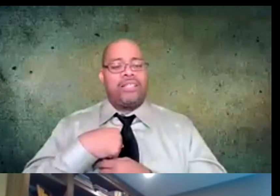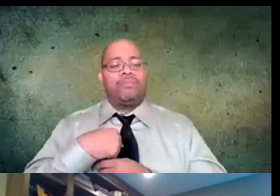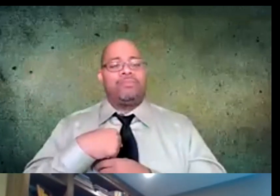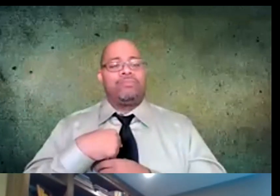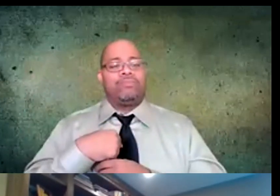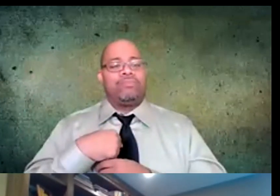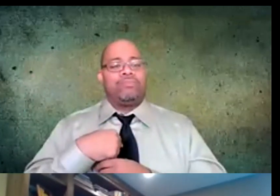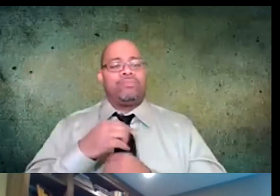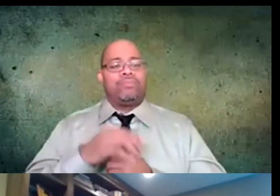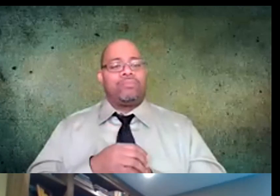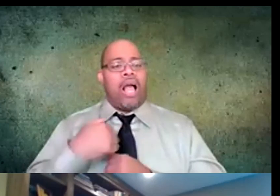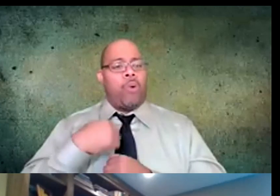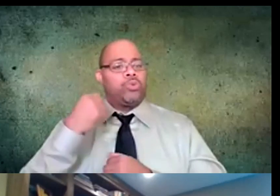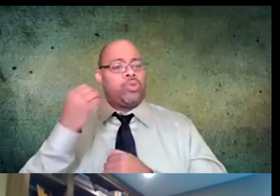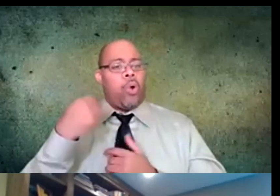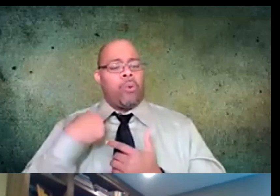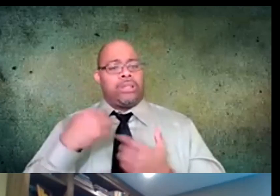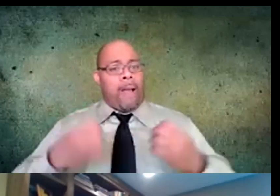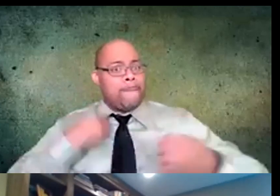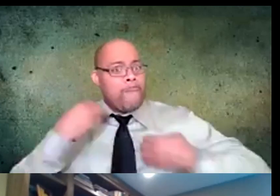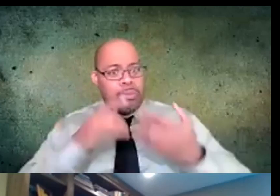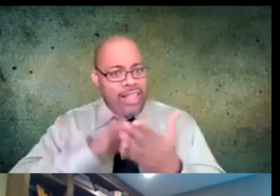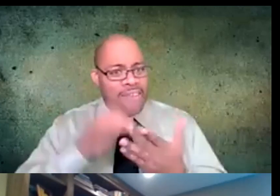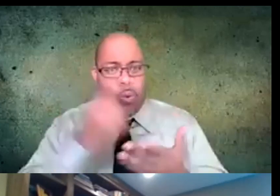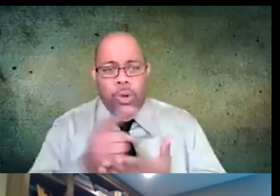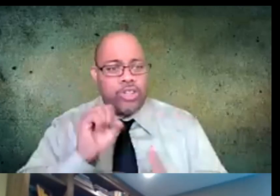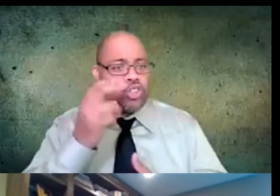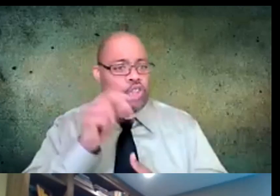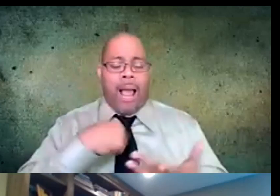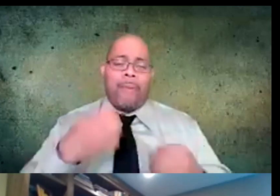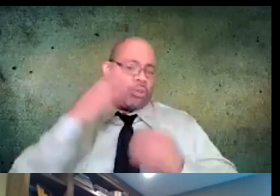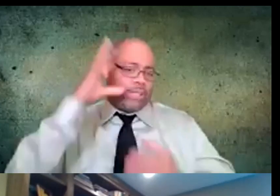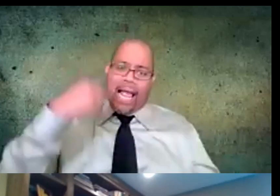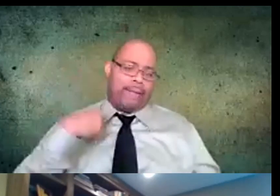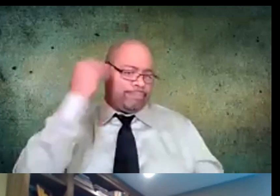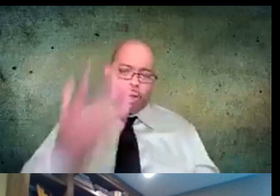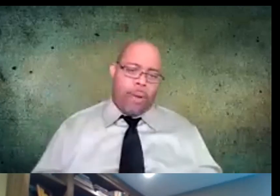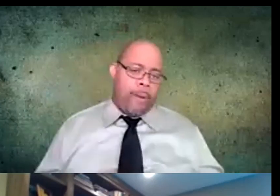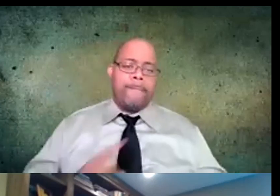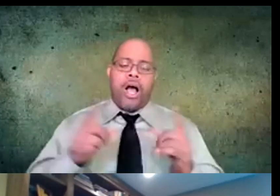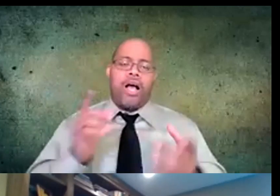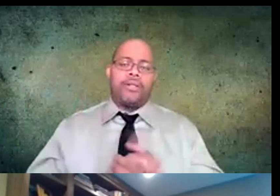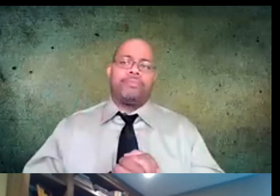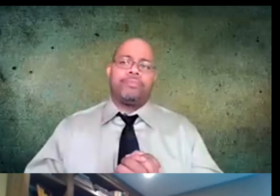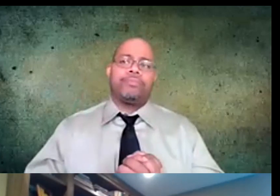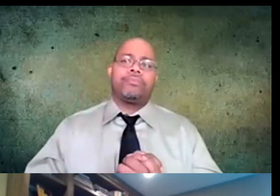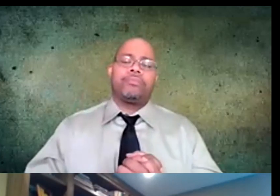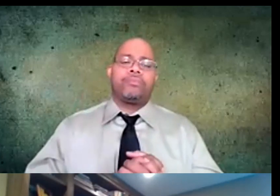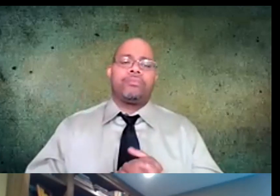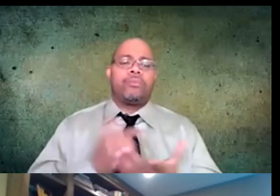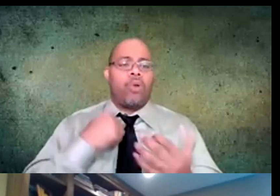like, I was emotional about it for weeks. Sean knows I'm an emotional guy, but, and